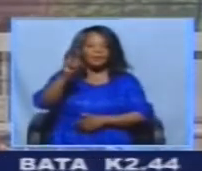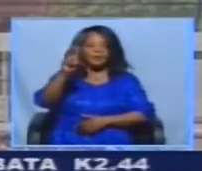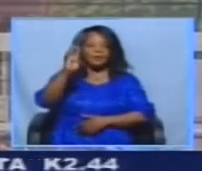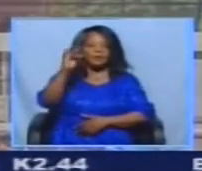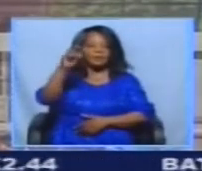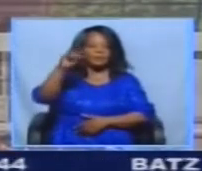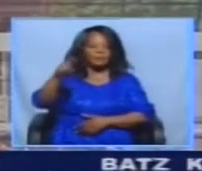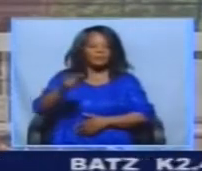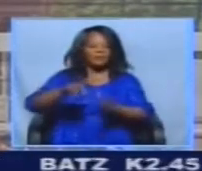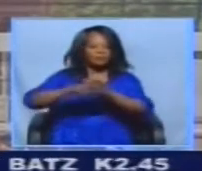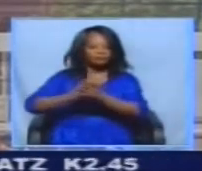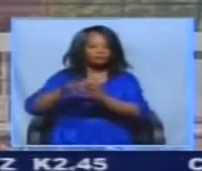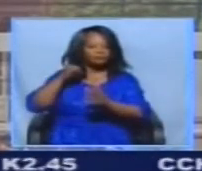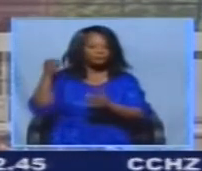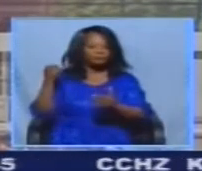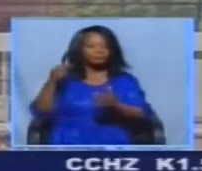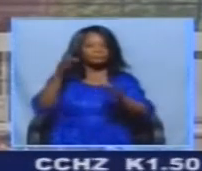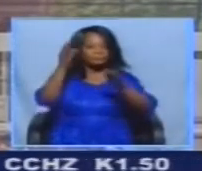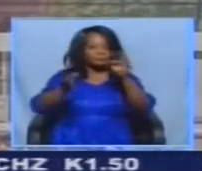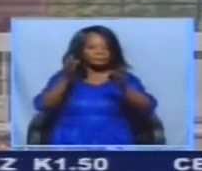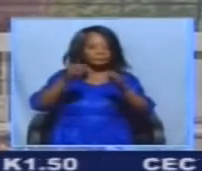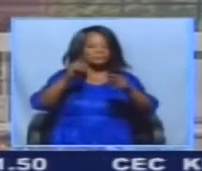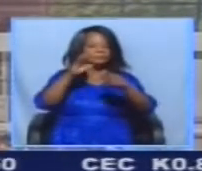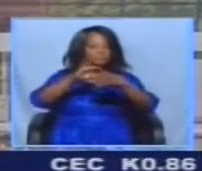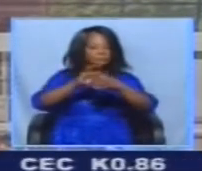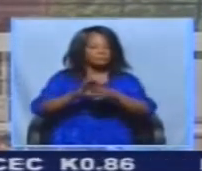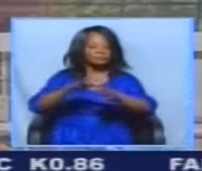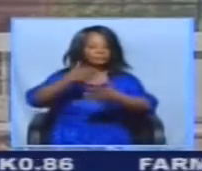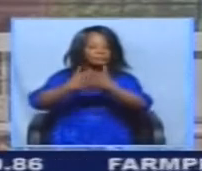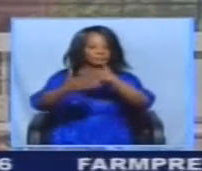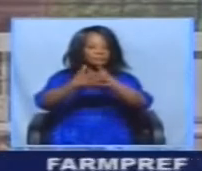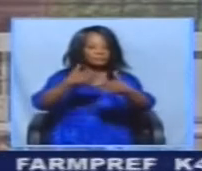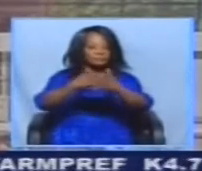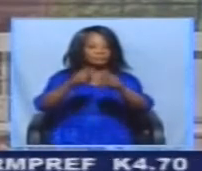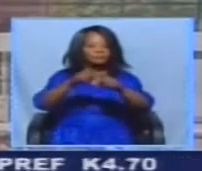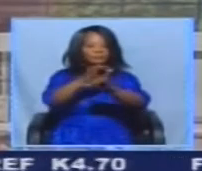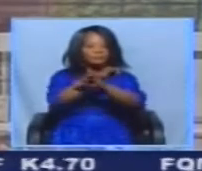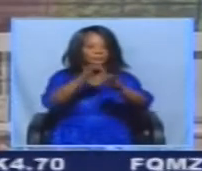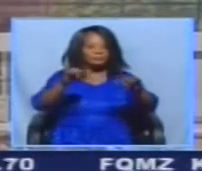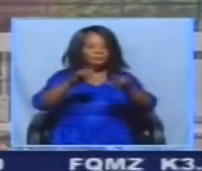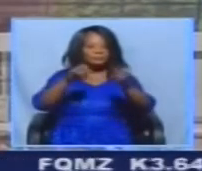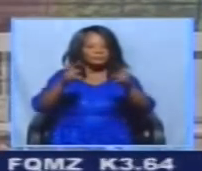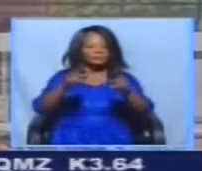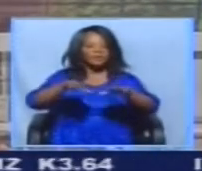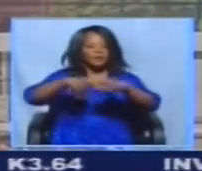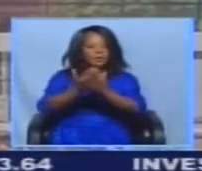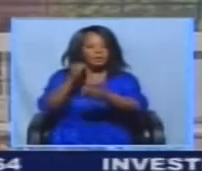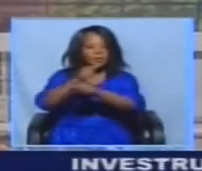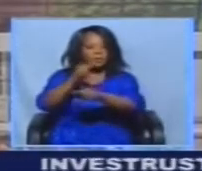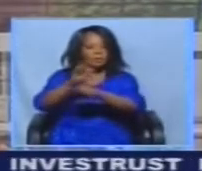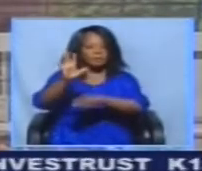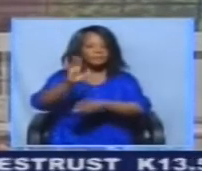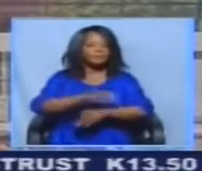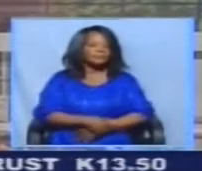graced the occasion with a call on the judiciary to remain accountable, transparent and independent in the discharge of their duties.